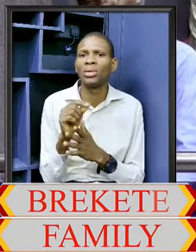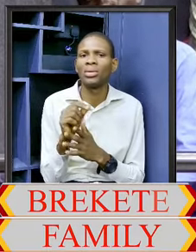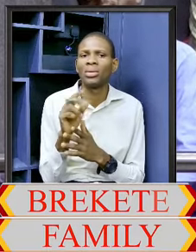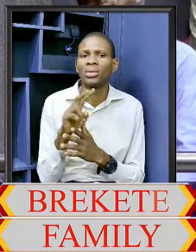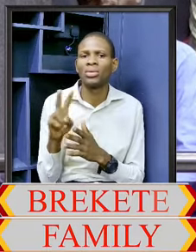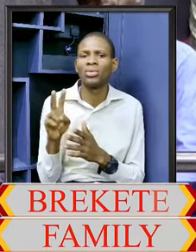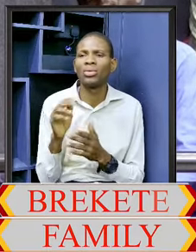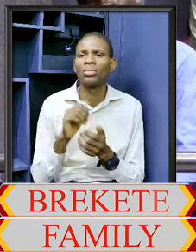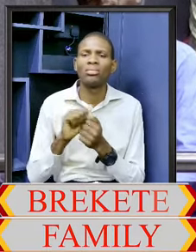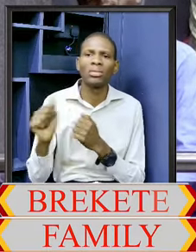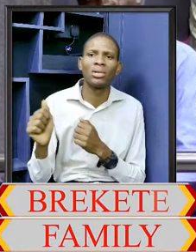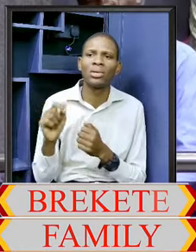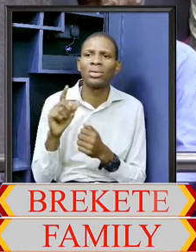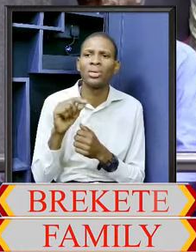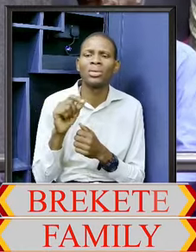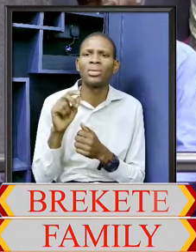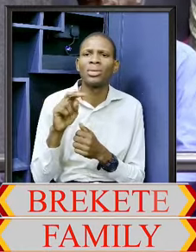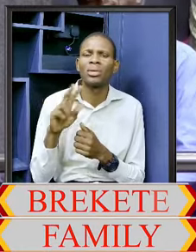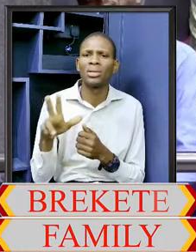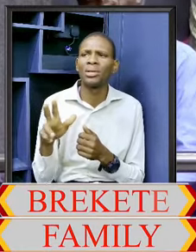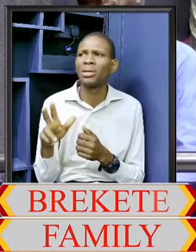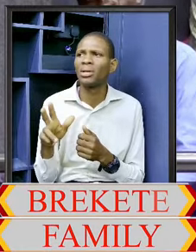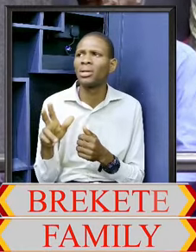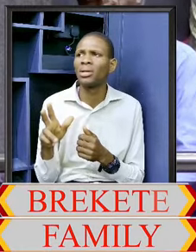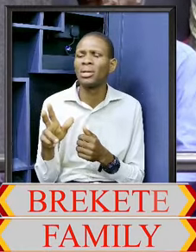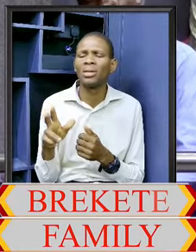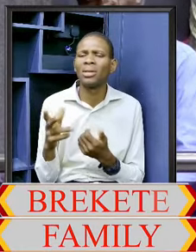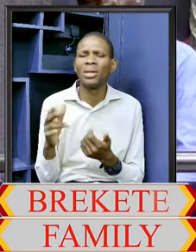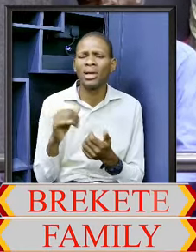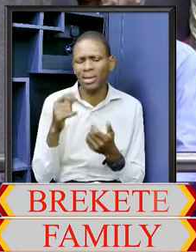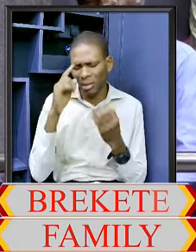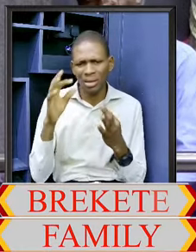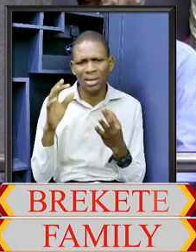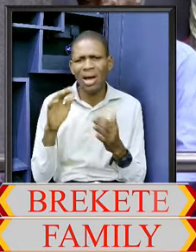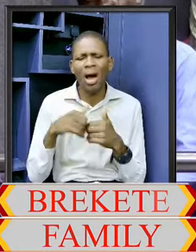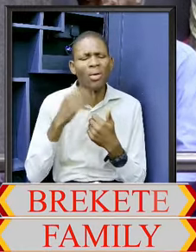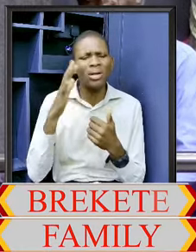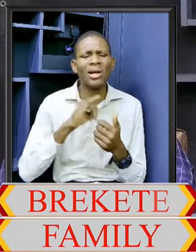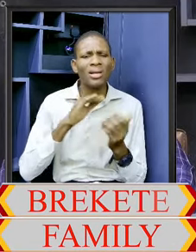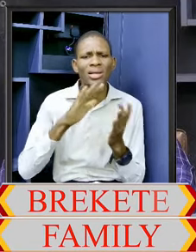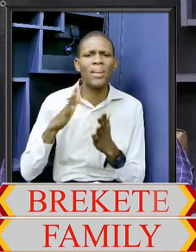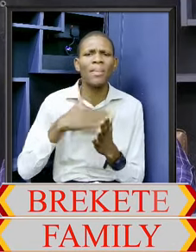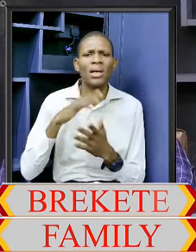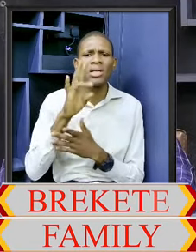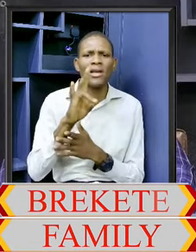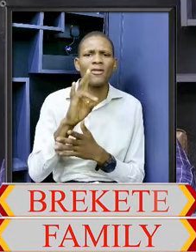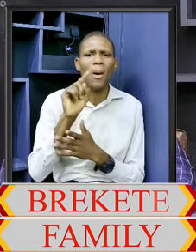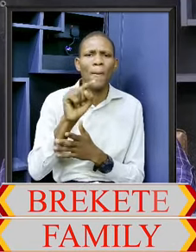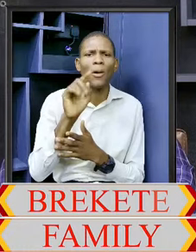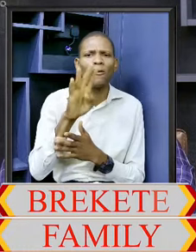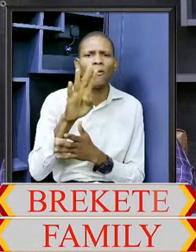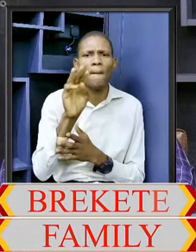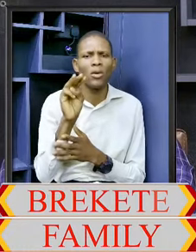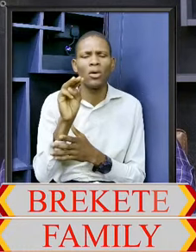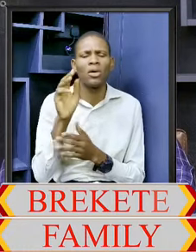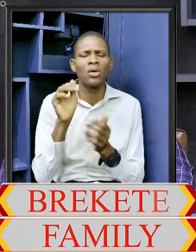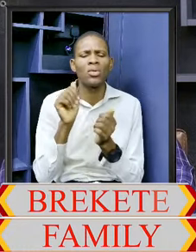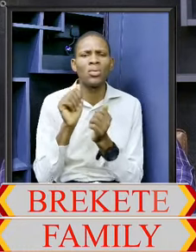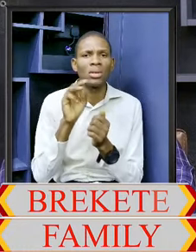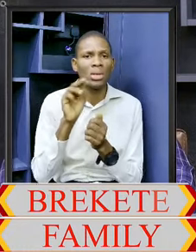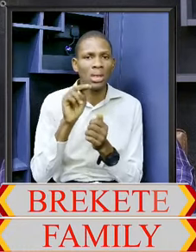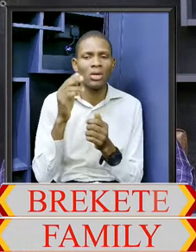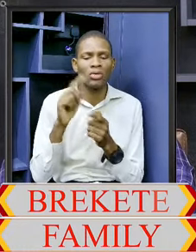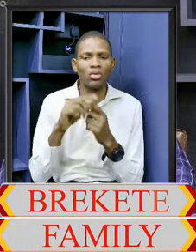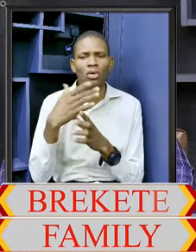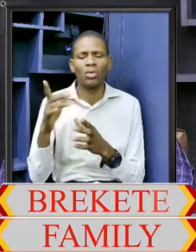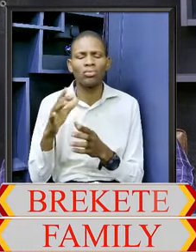2022 passed. So 2023, I now say that how can I leave my 7.4 million naira with somebody? So I now went to